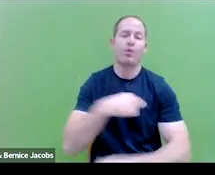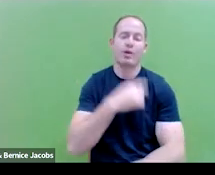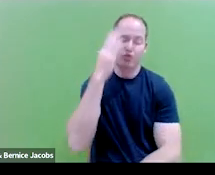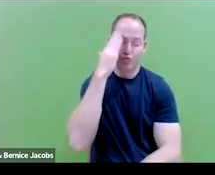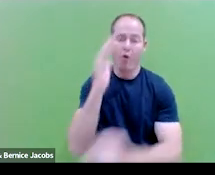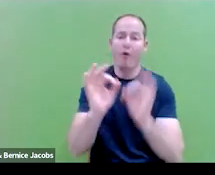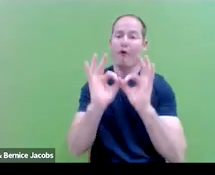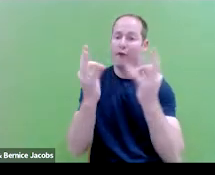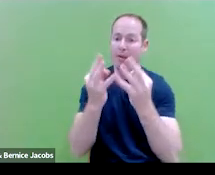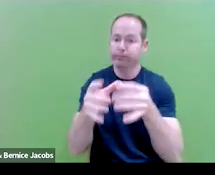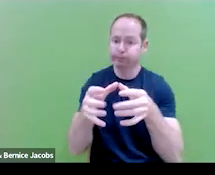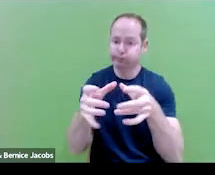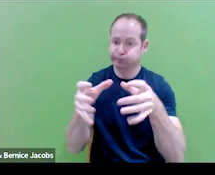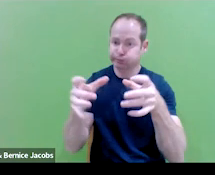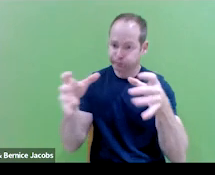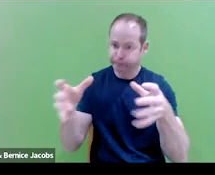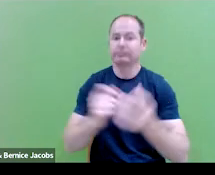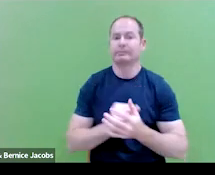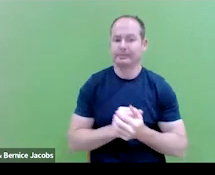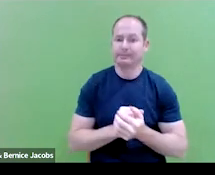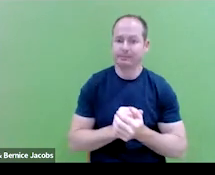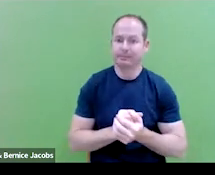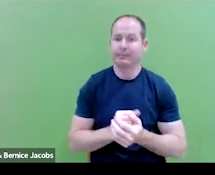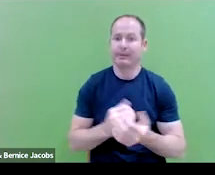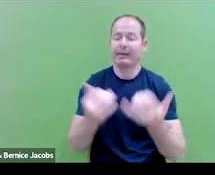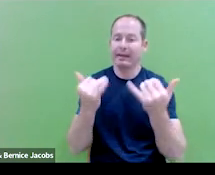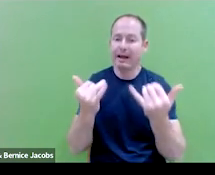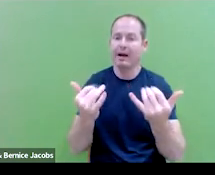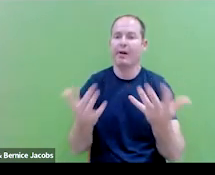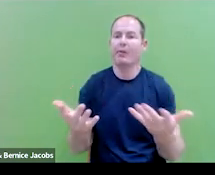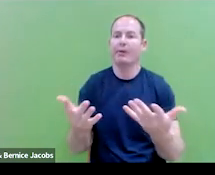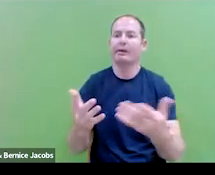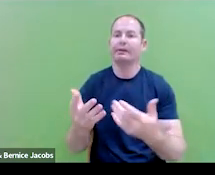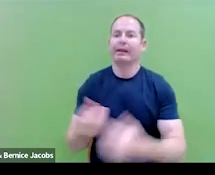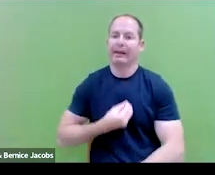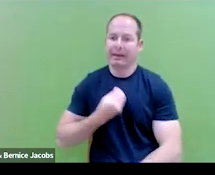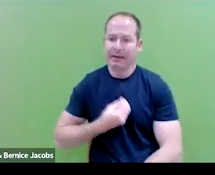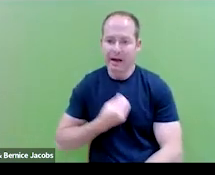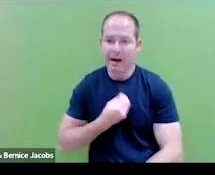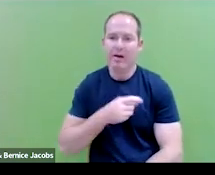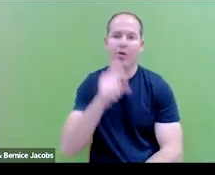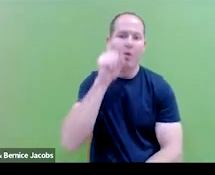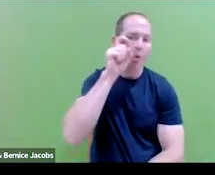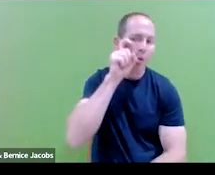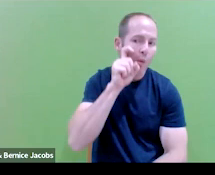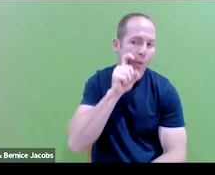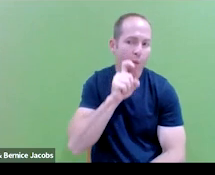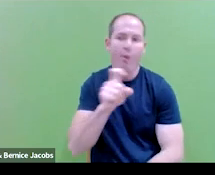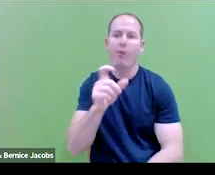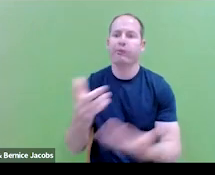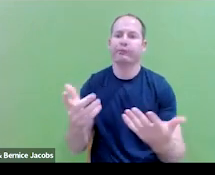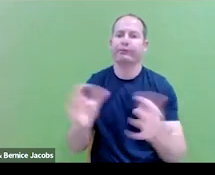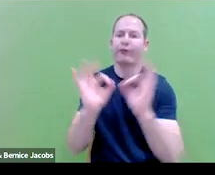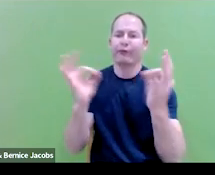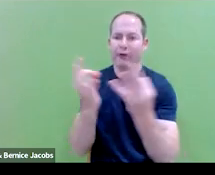people from all sorts of ages interacting in the same space, in the same time, in the same environment, using the